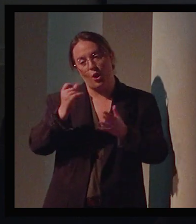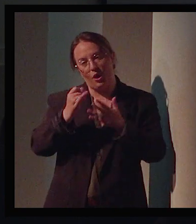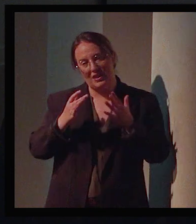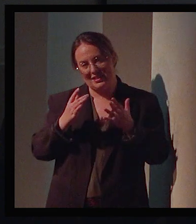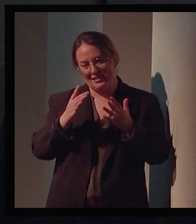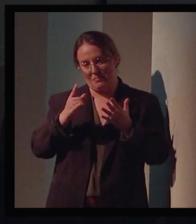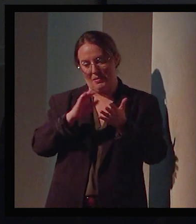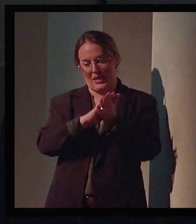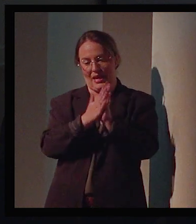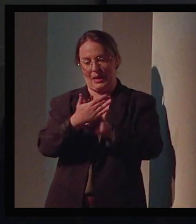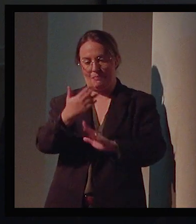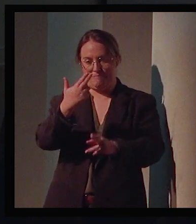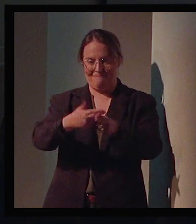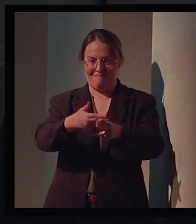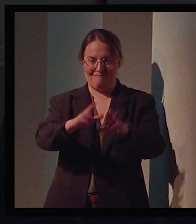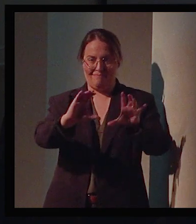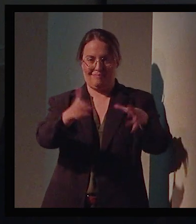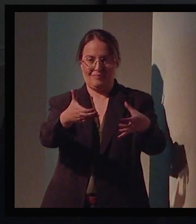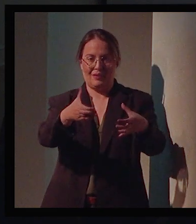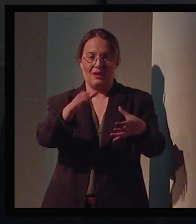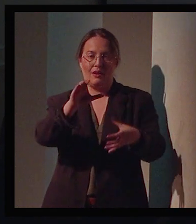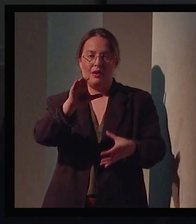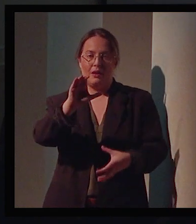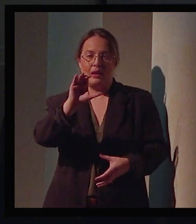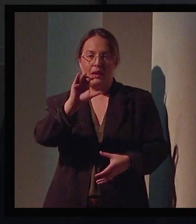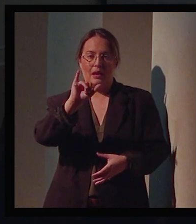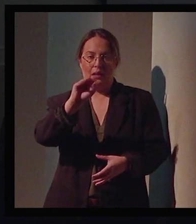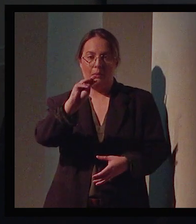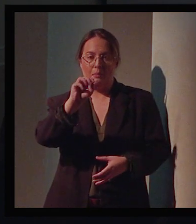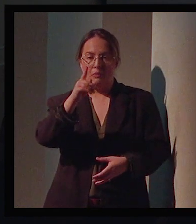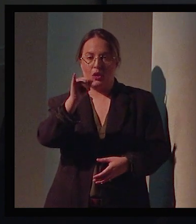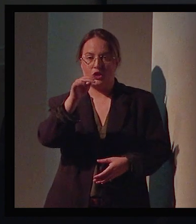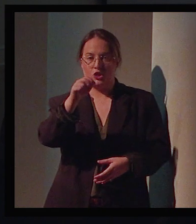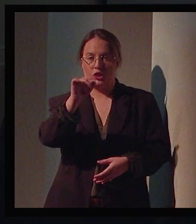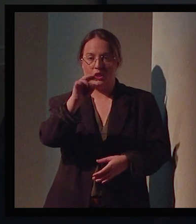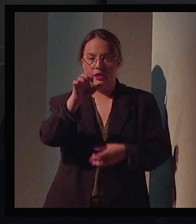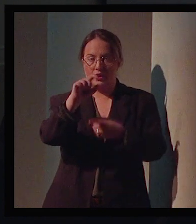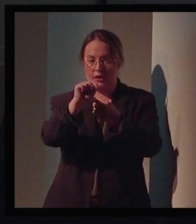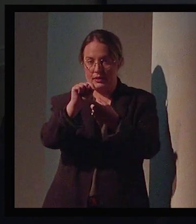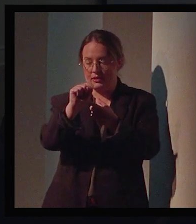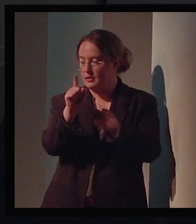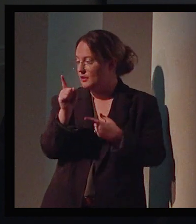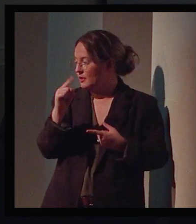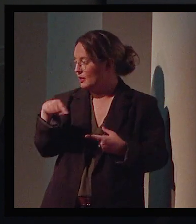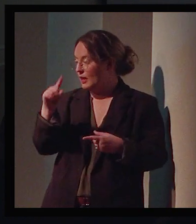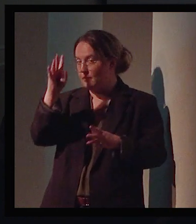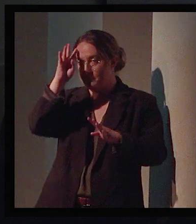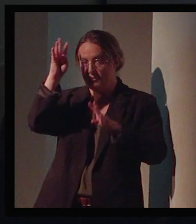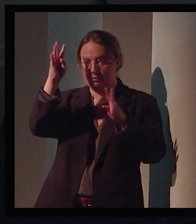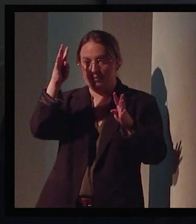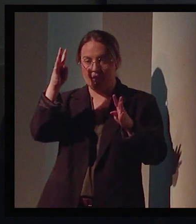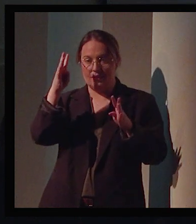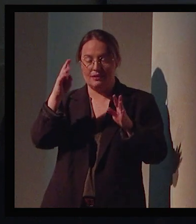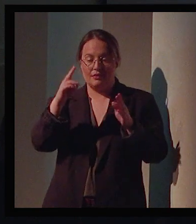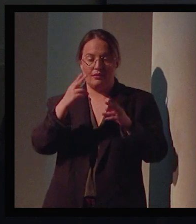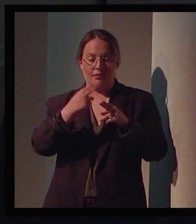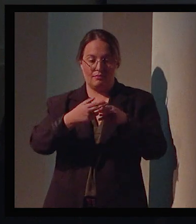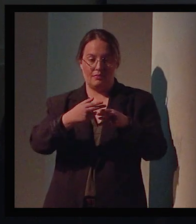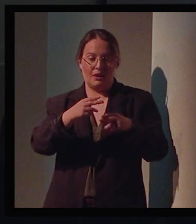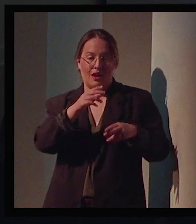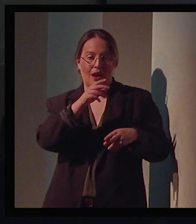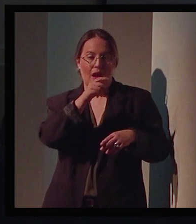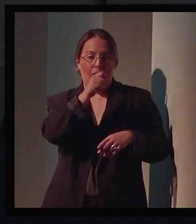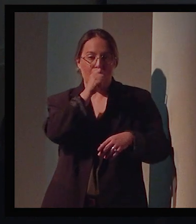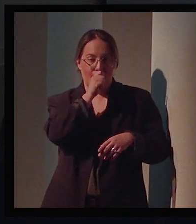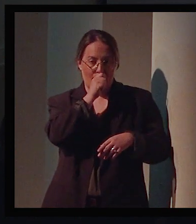They established a dues-paying collective called, rather unimaginatively, the Anonymous Society of Painters,